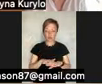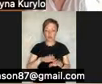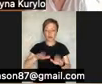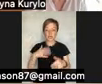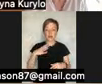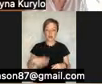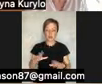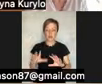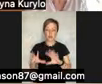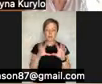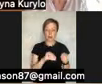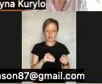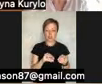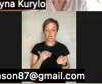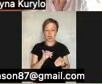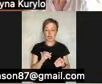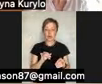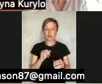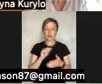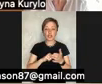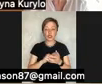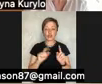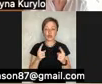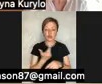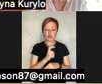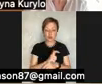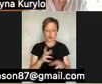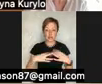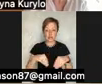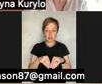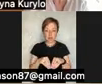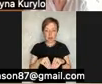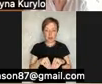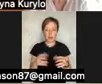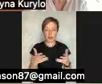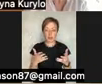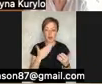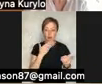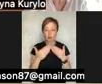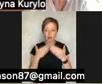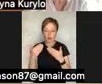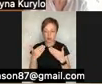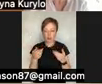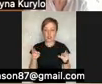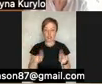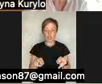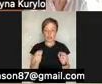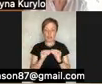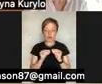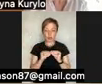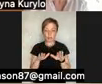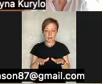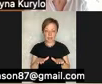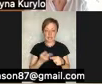car in the family, one family shared that they had to live for several weeks in the basement as a bomb shelter of the hospital